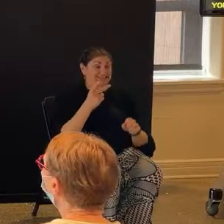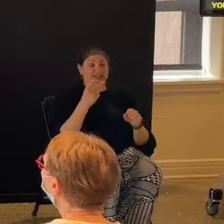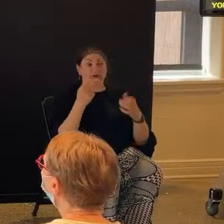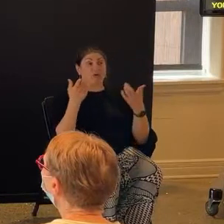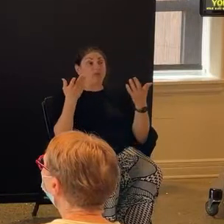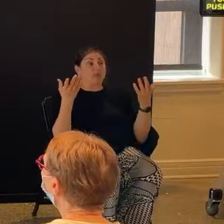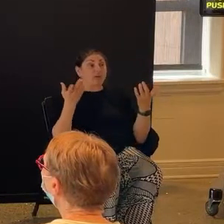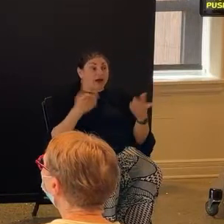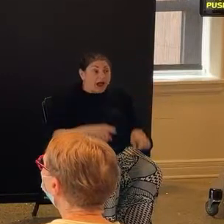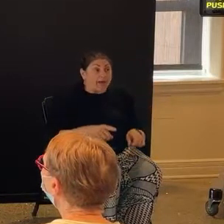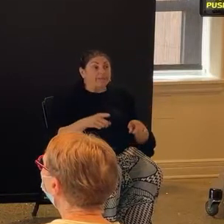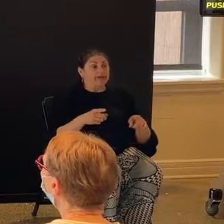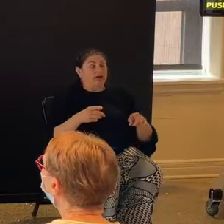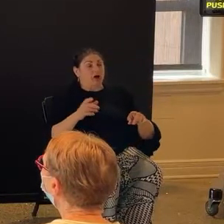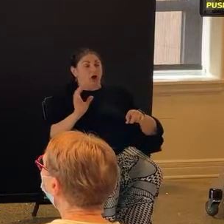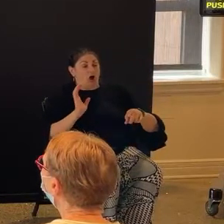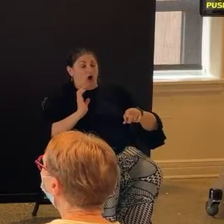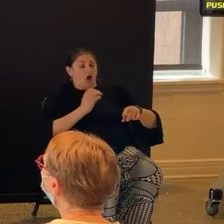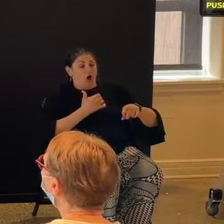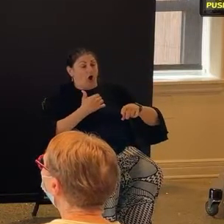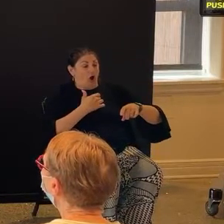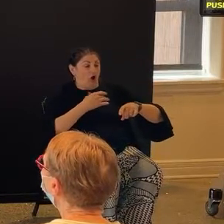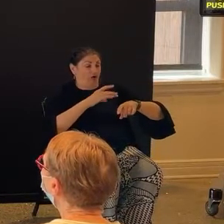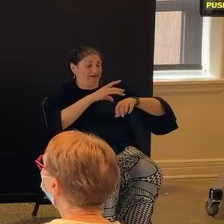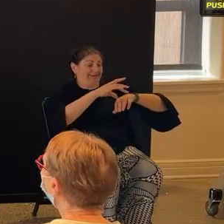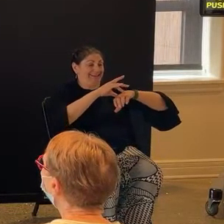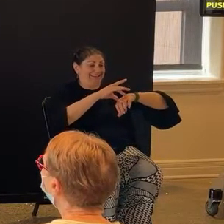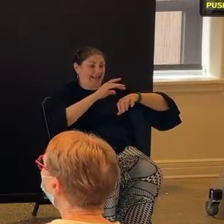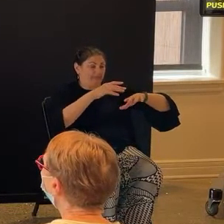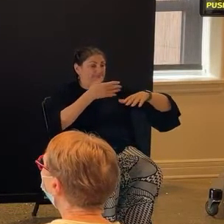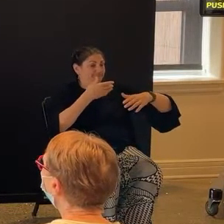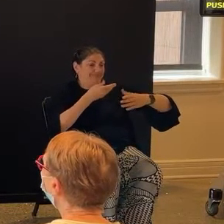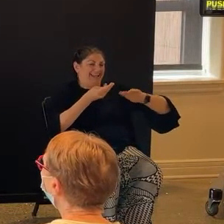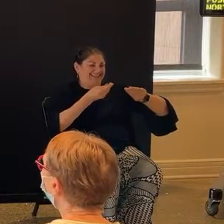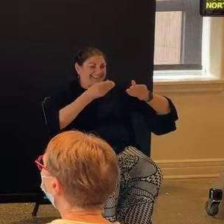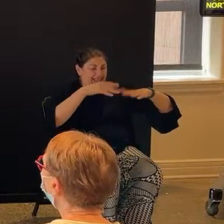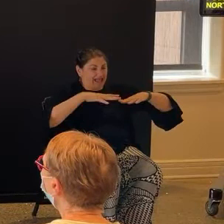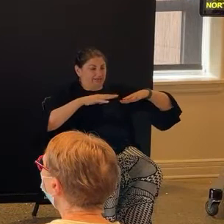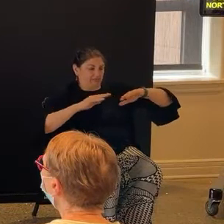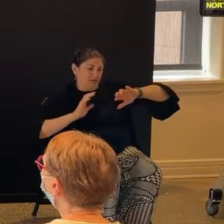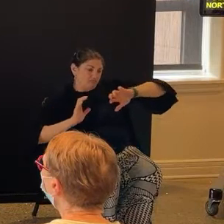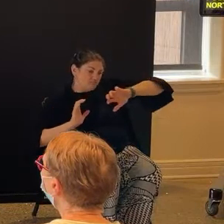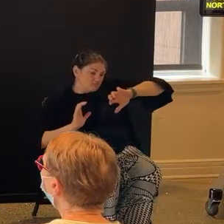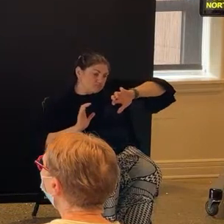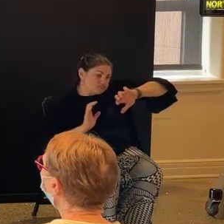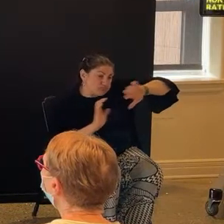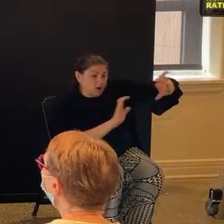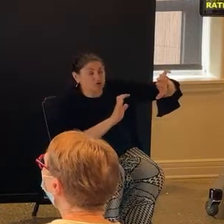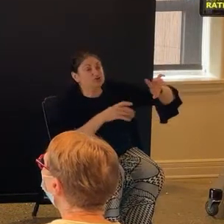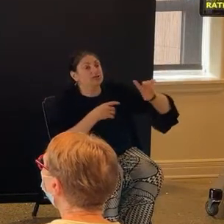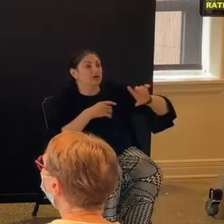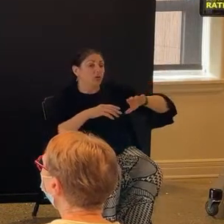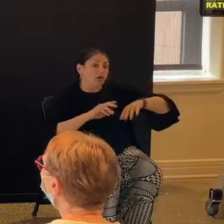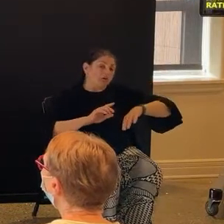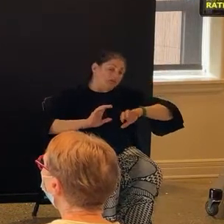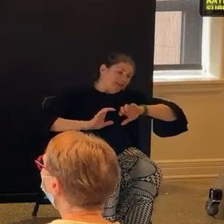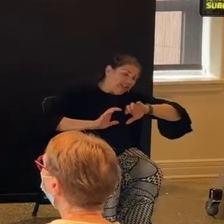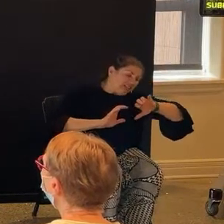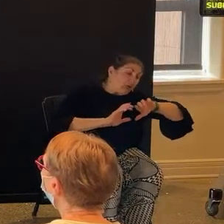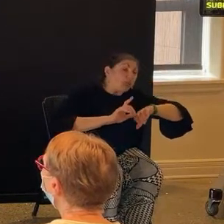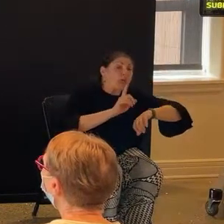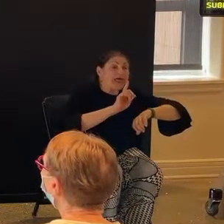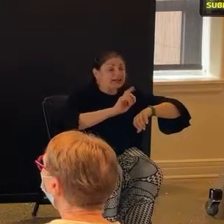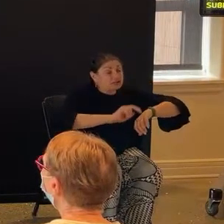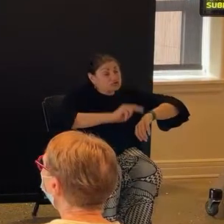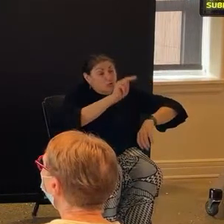being shoved to the northeast at a fairly constant rate, and that's from the subduction zone. That's because the